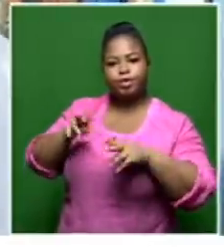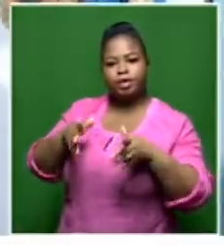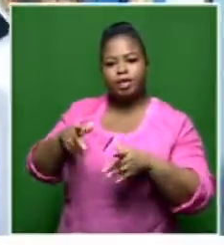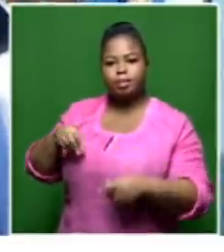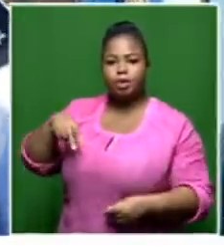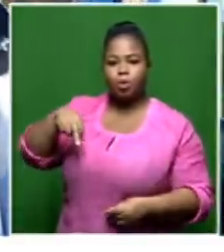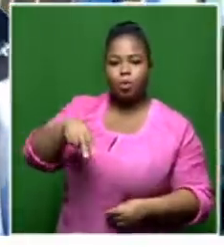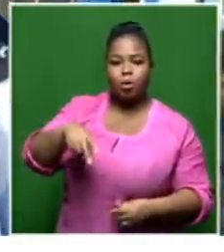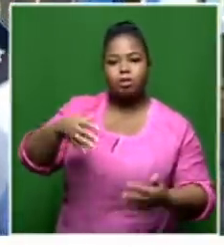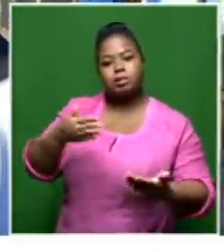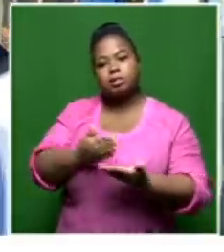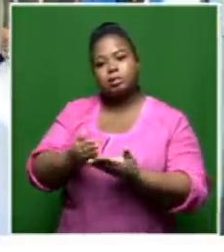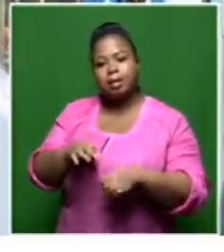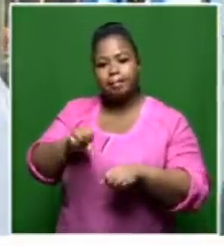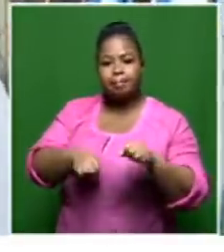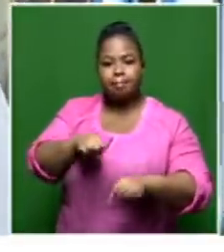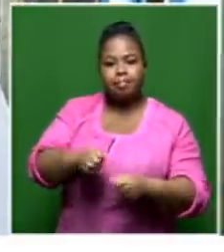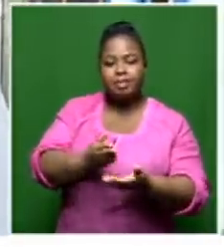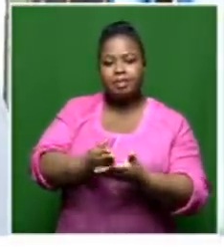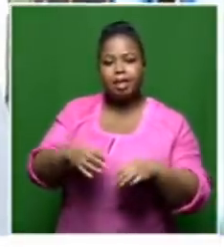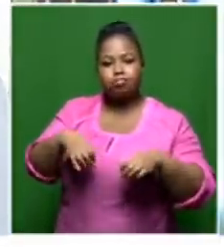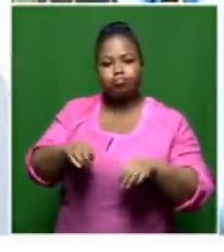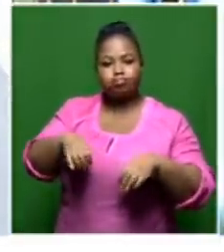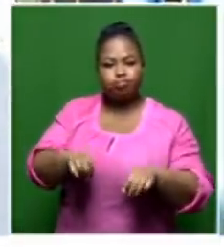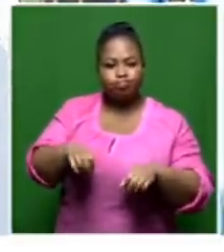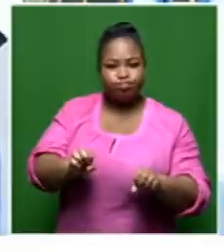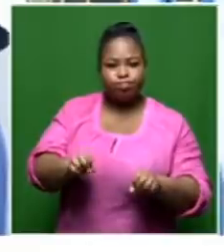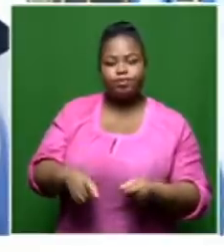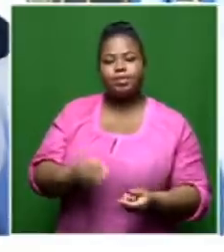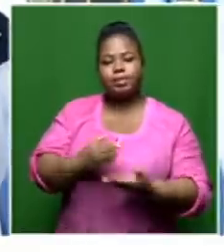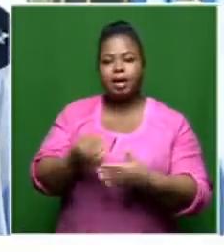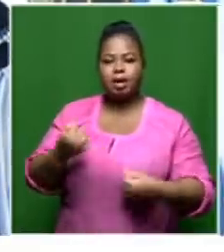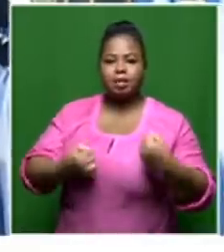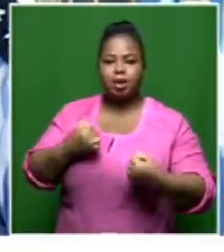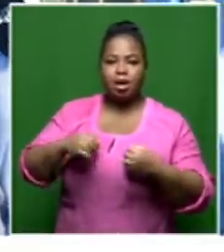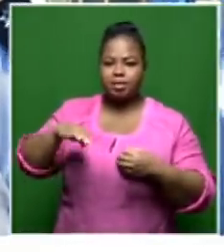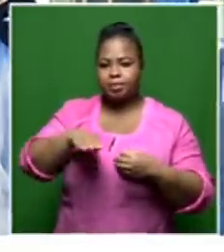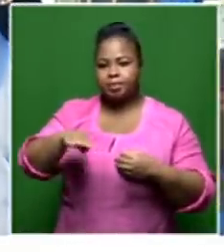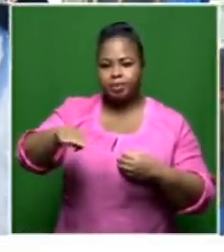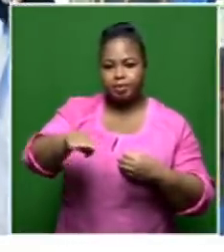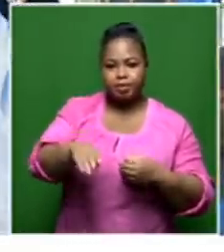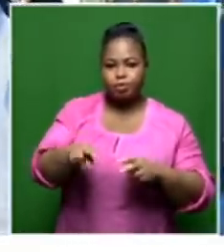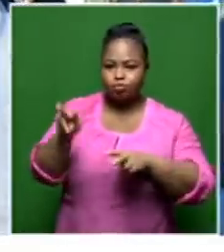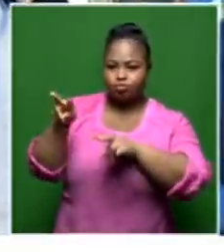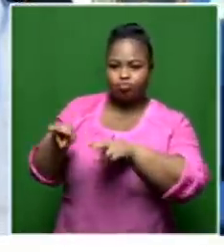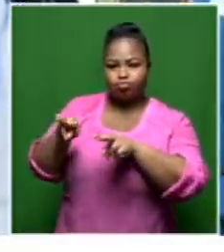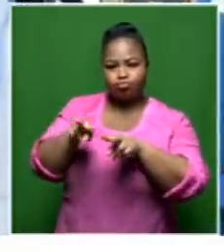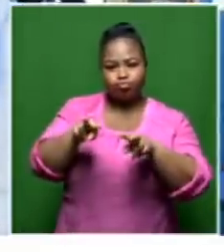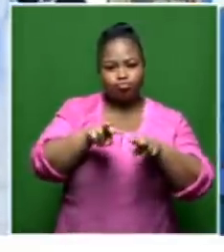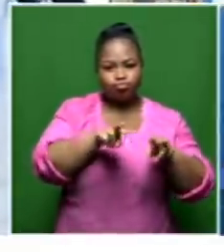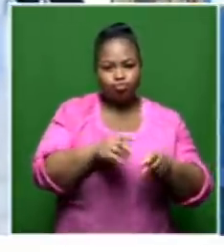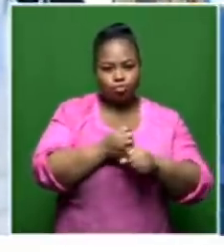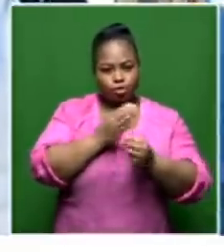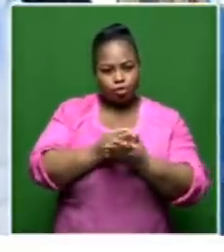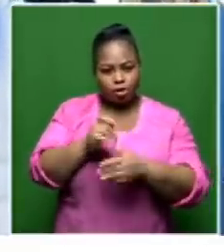some of them on bicycles, some of them on motorized patrols. So they will be ensuring that the enforcement,